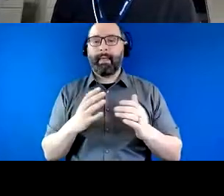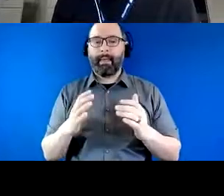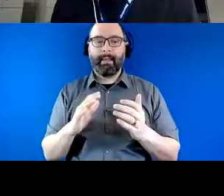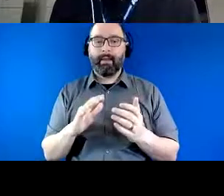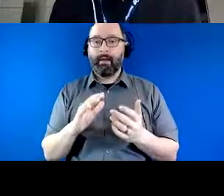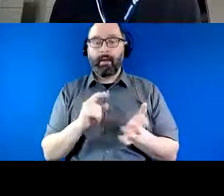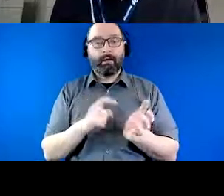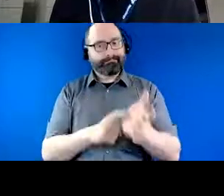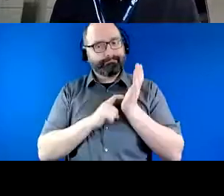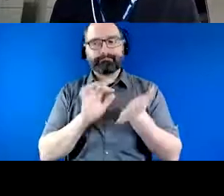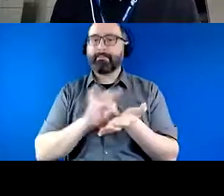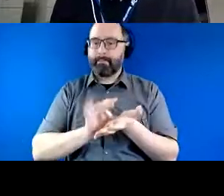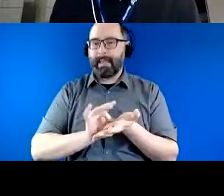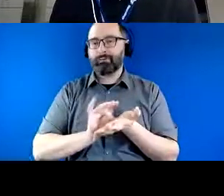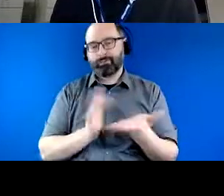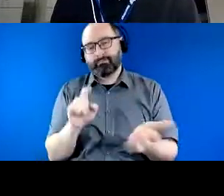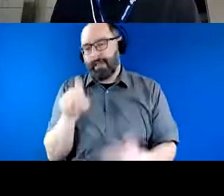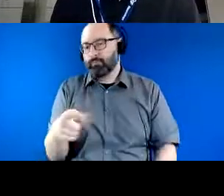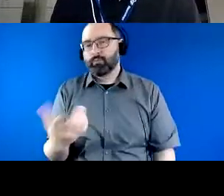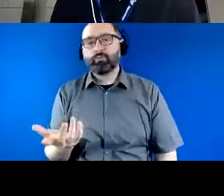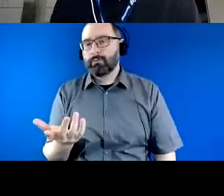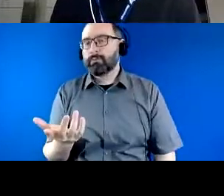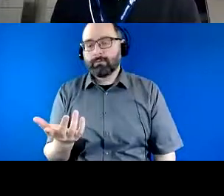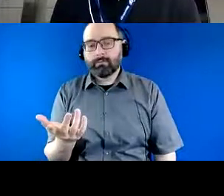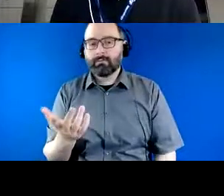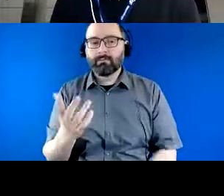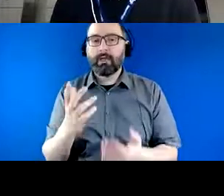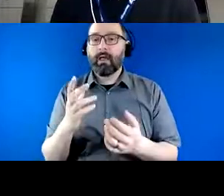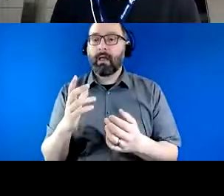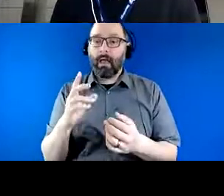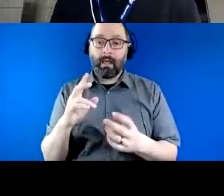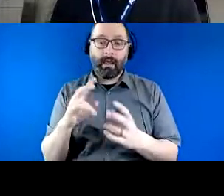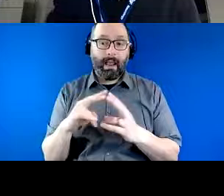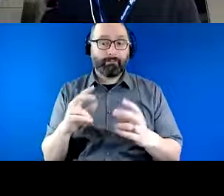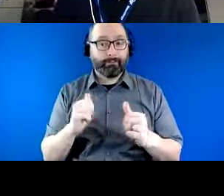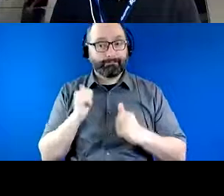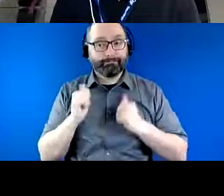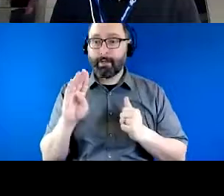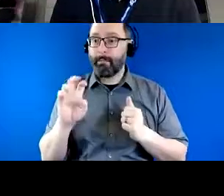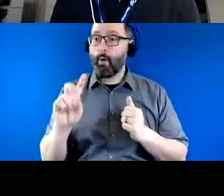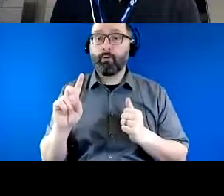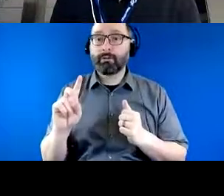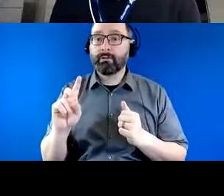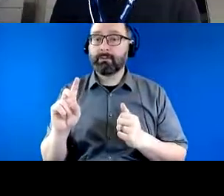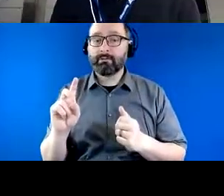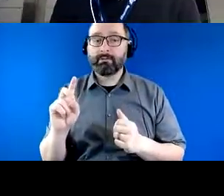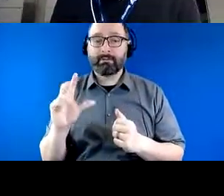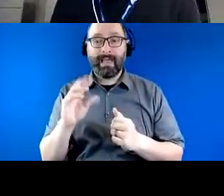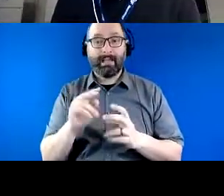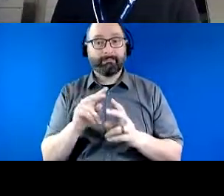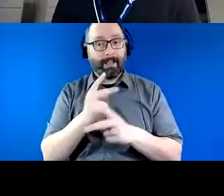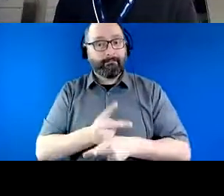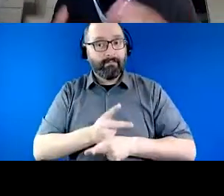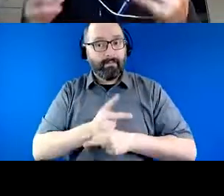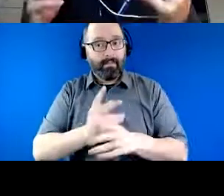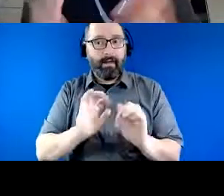non-pharmacological strategies. We have to use medications, and we have to be very bold, and we have to be very careful on how we